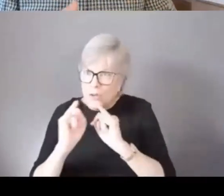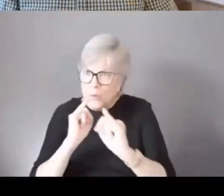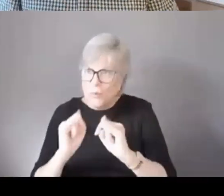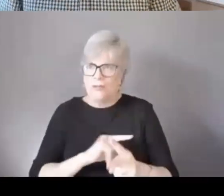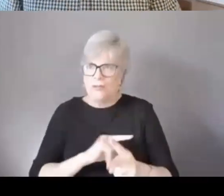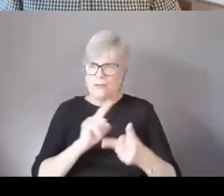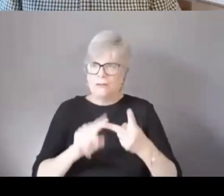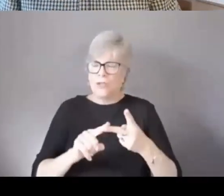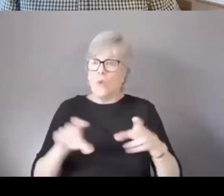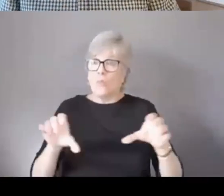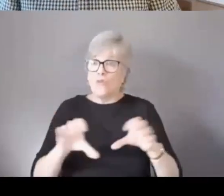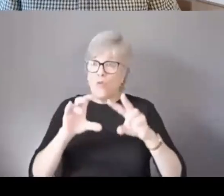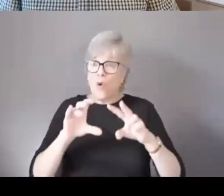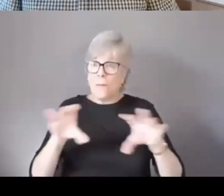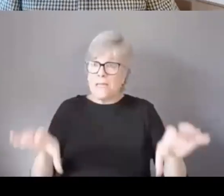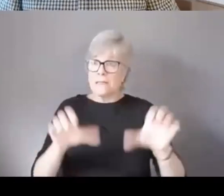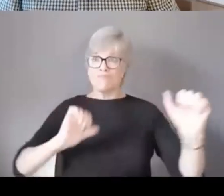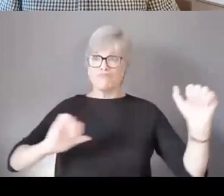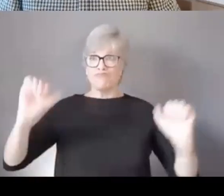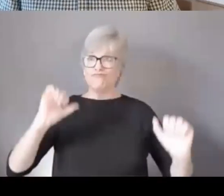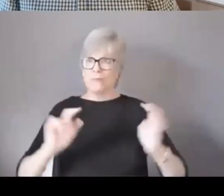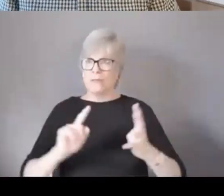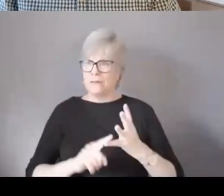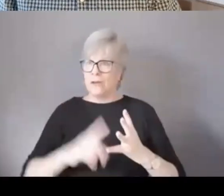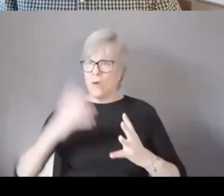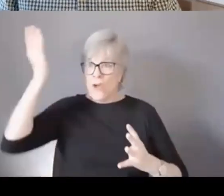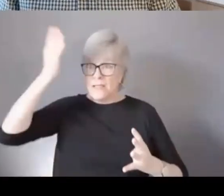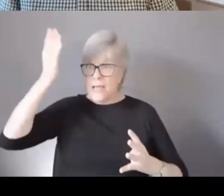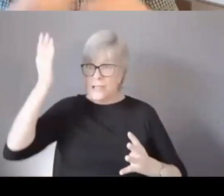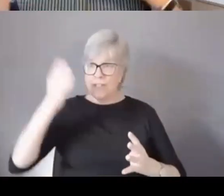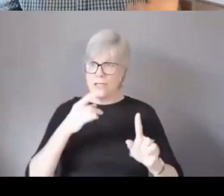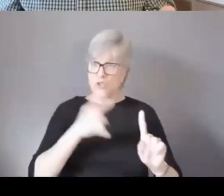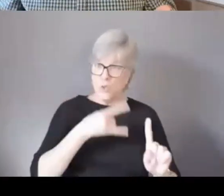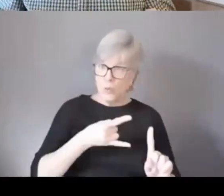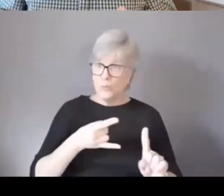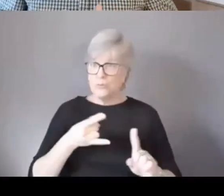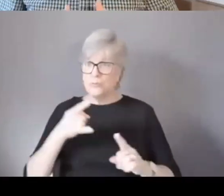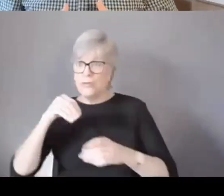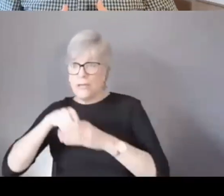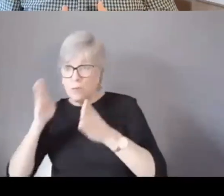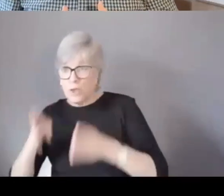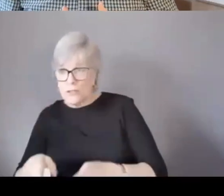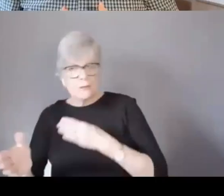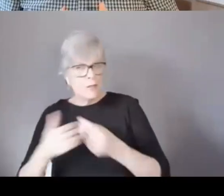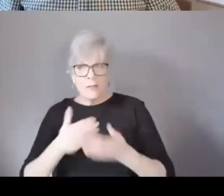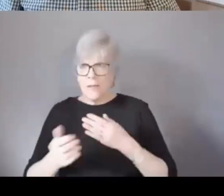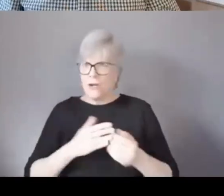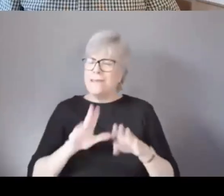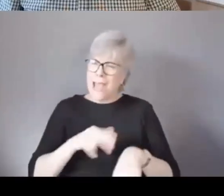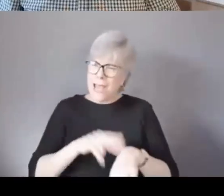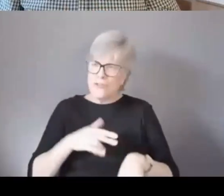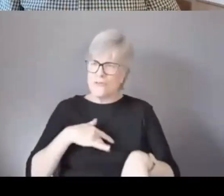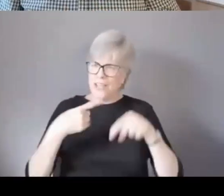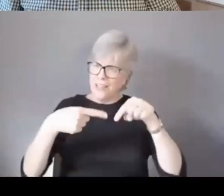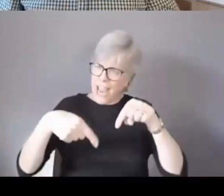do performance, if that's something we do, when we give presentations in person or by Zoom, right? It's natural to feel